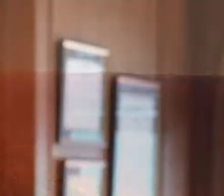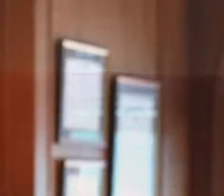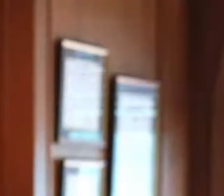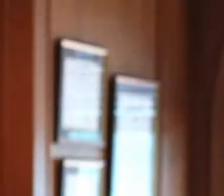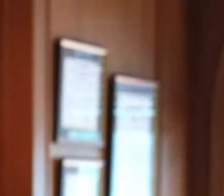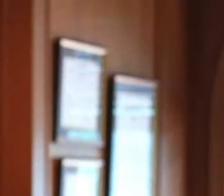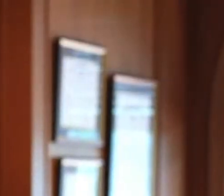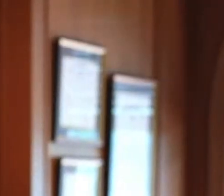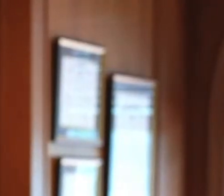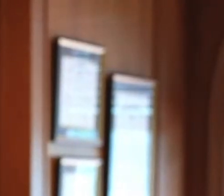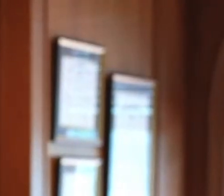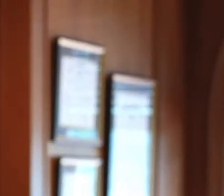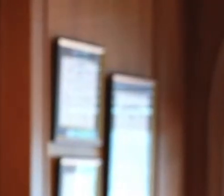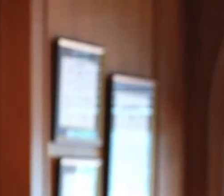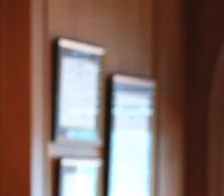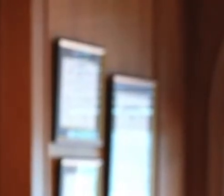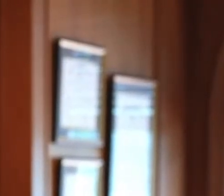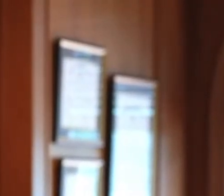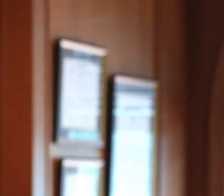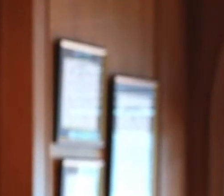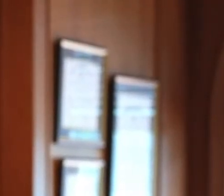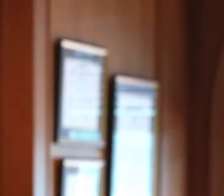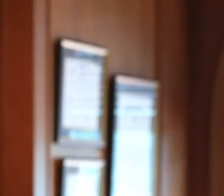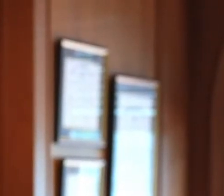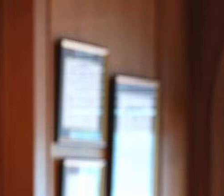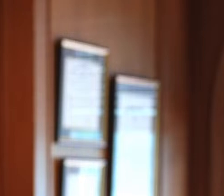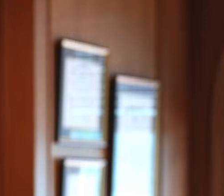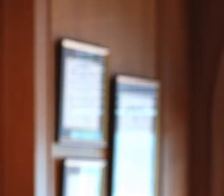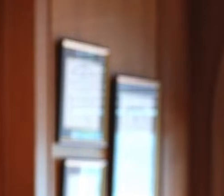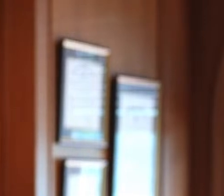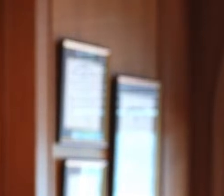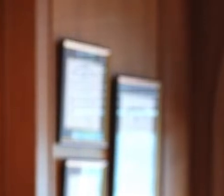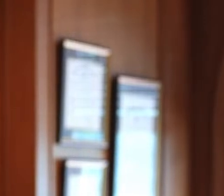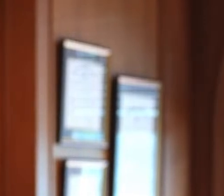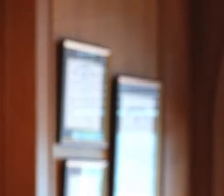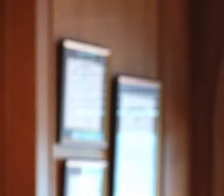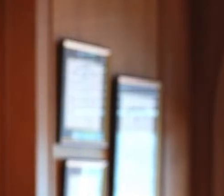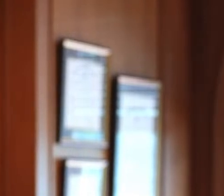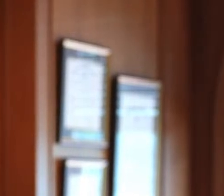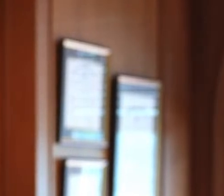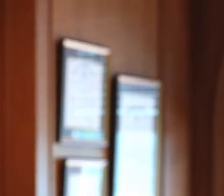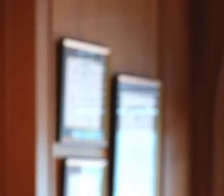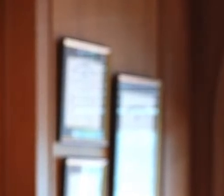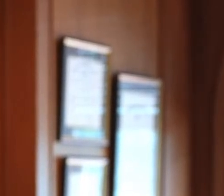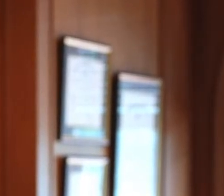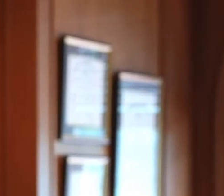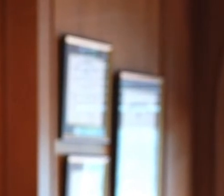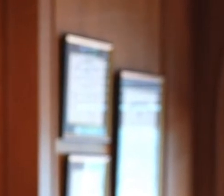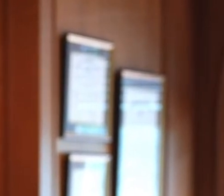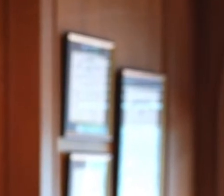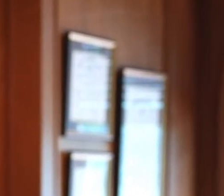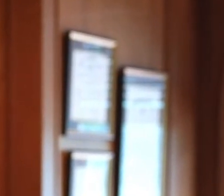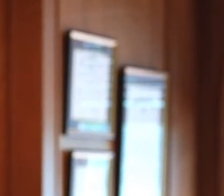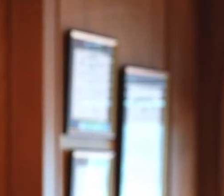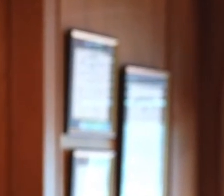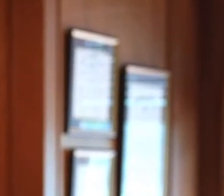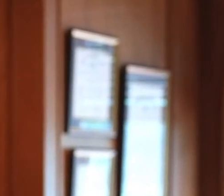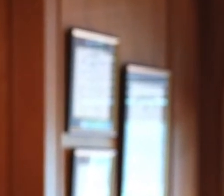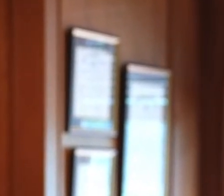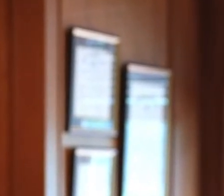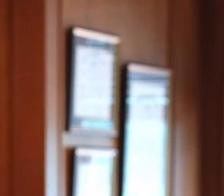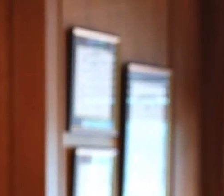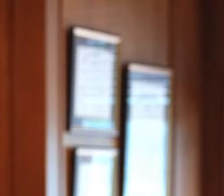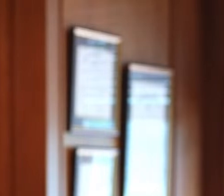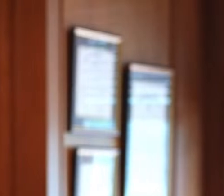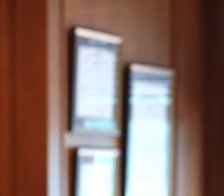Hey everybody, it's Andy. It has been an exciting couple of weeks and we've welcomed a lot of new followers and friends. We hope you'll stick around because